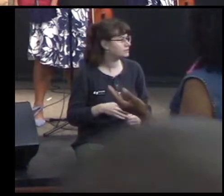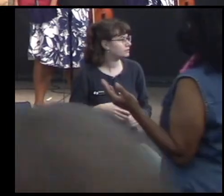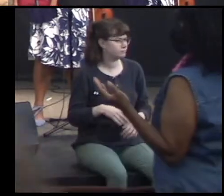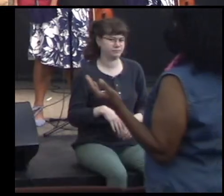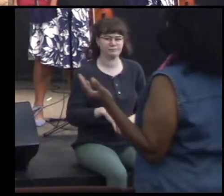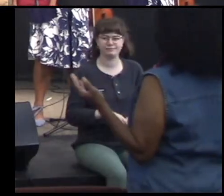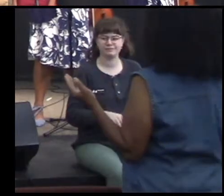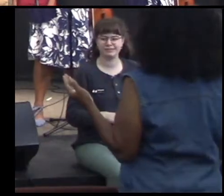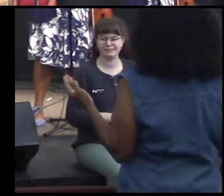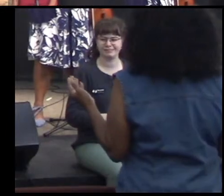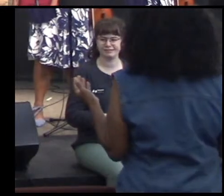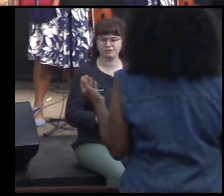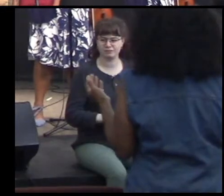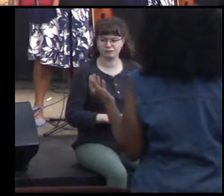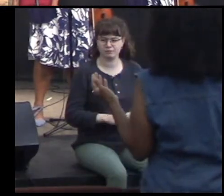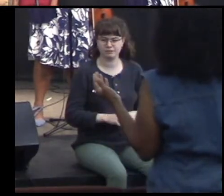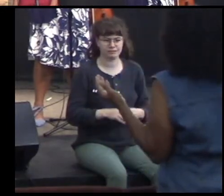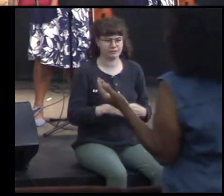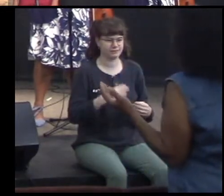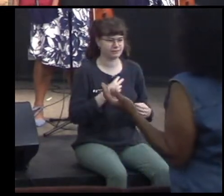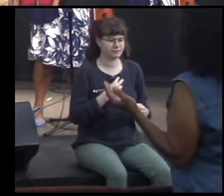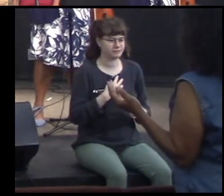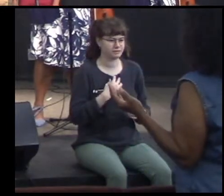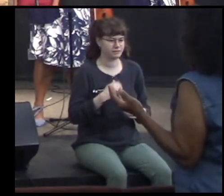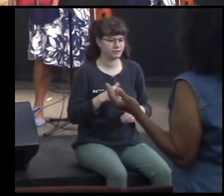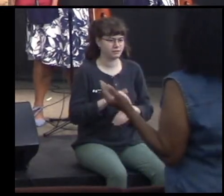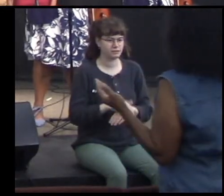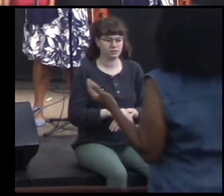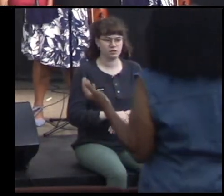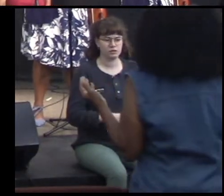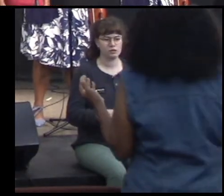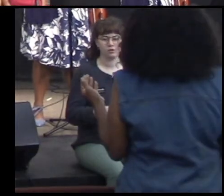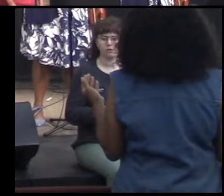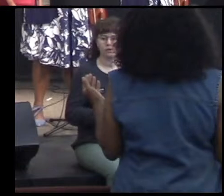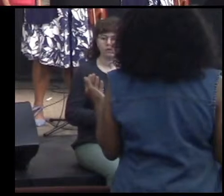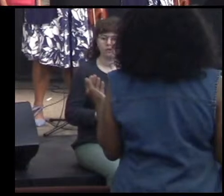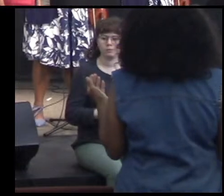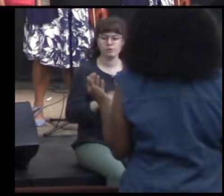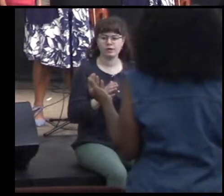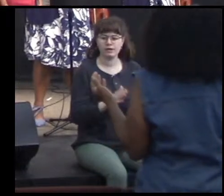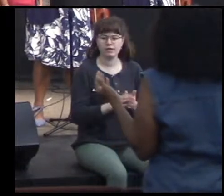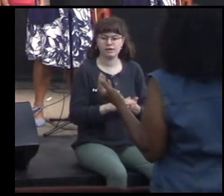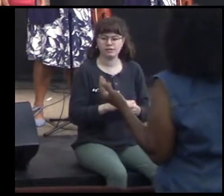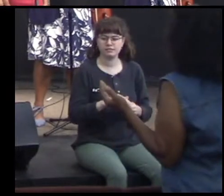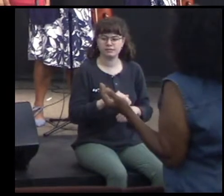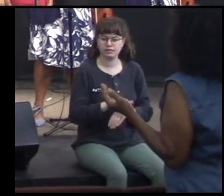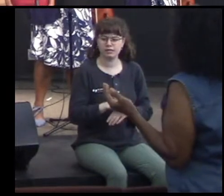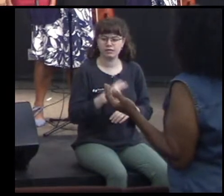Oh,